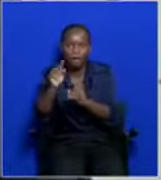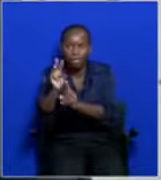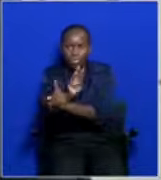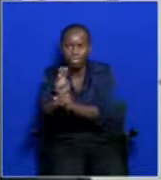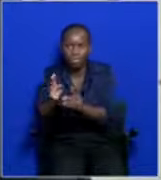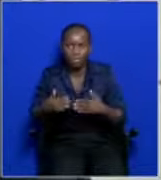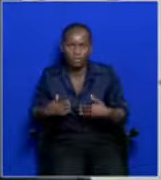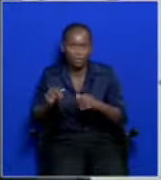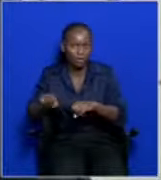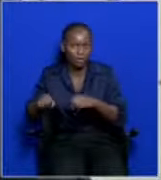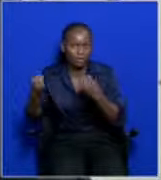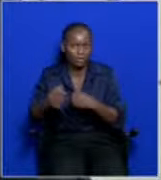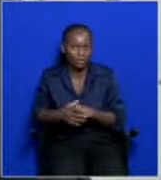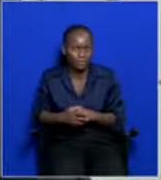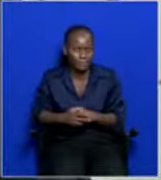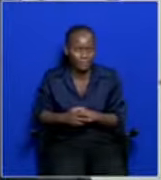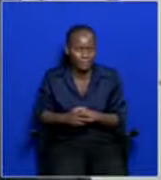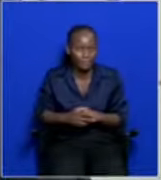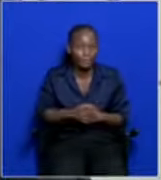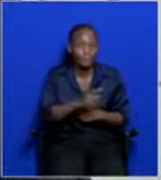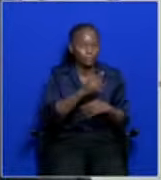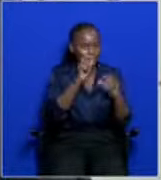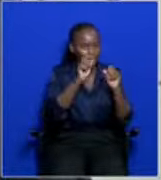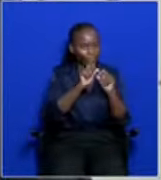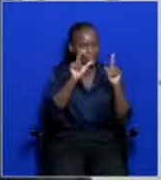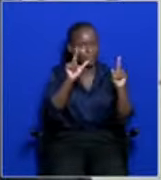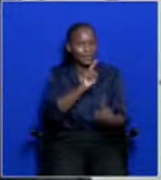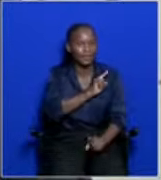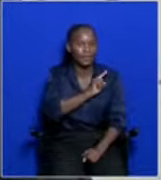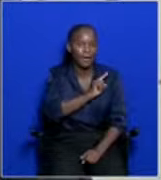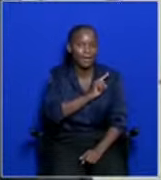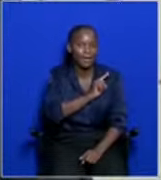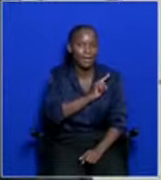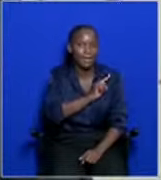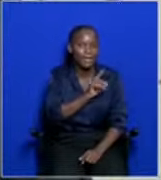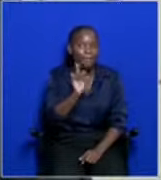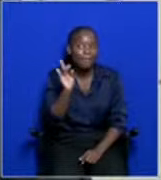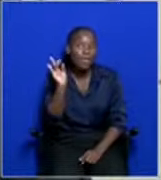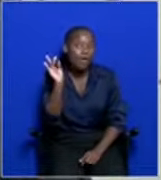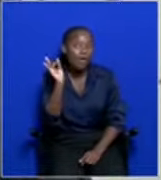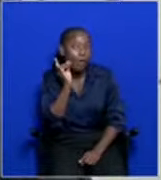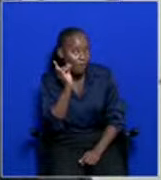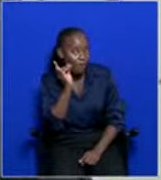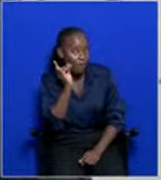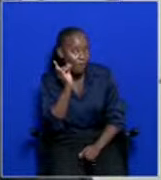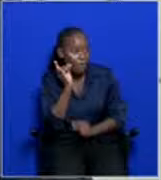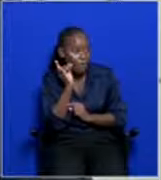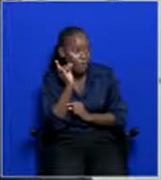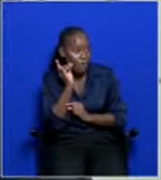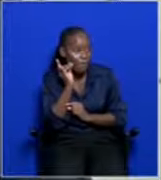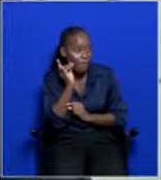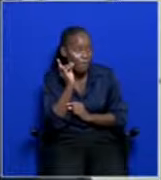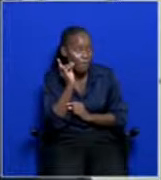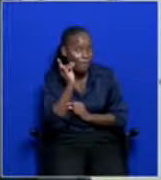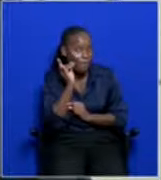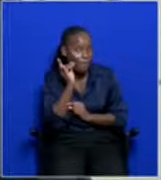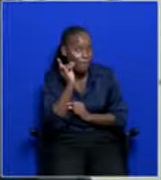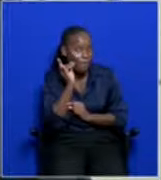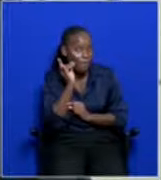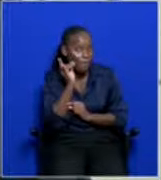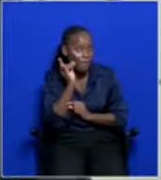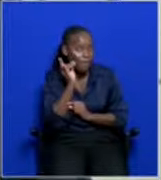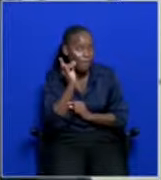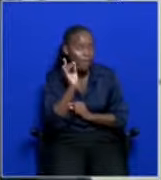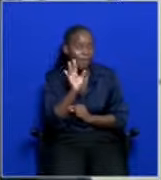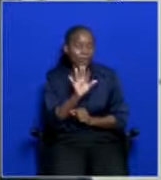I'm aware because I heard, but when you look at it, when I effected